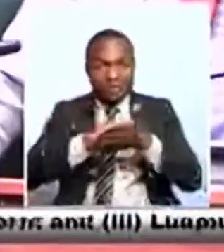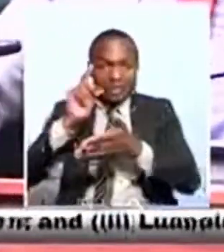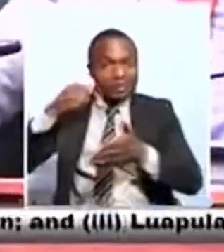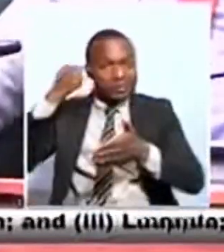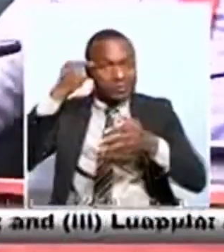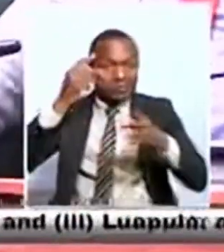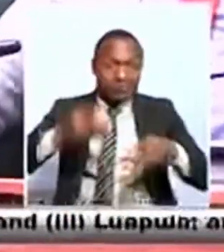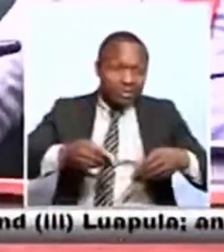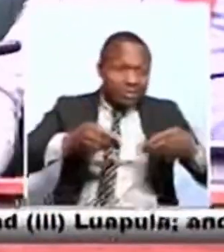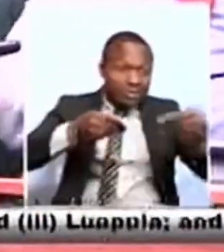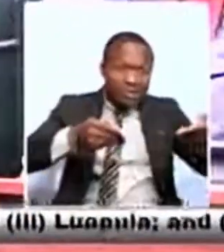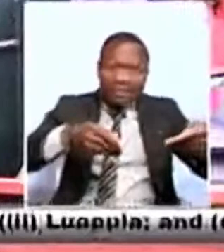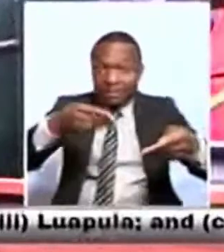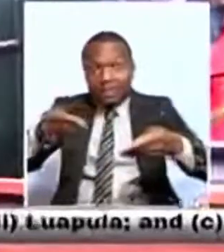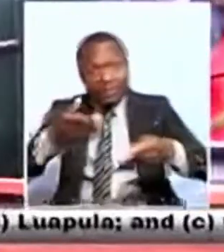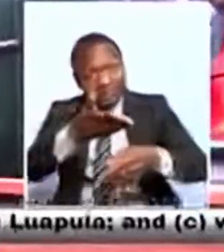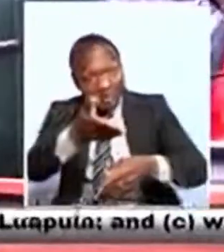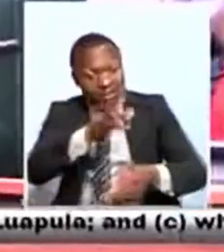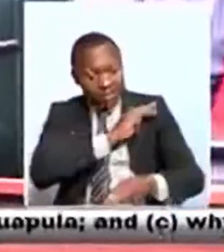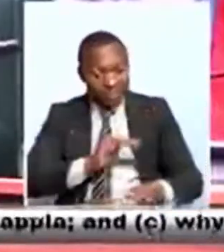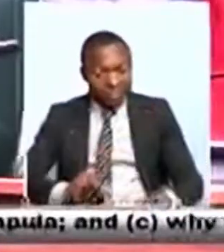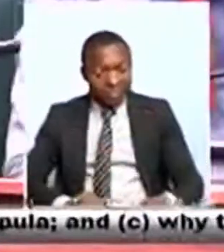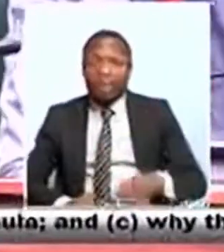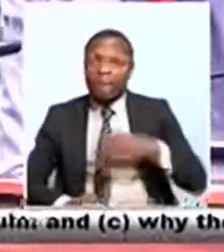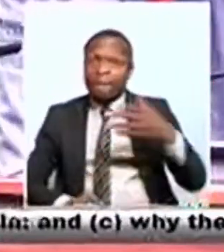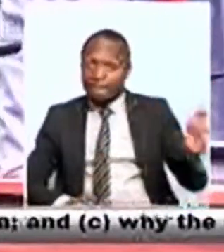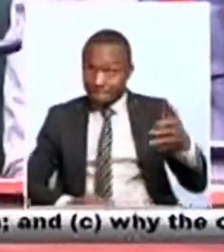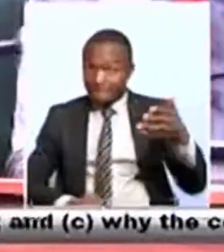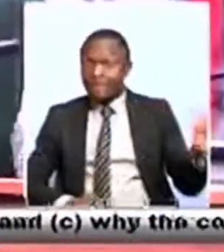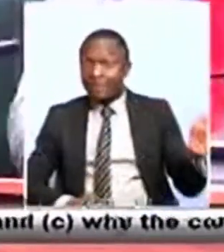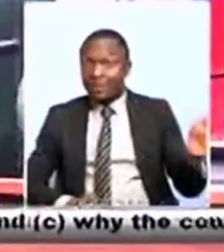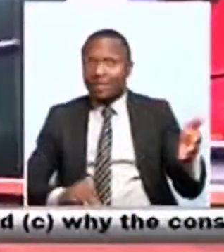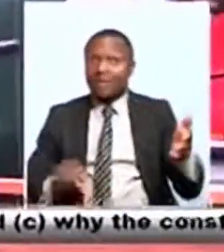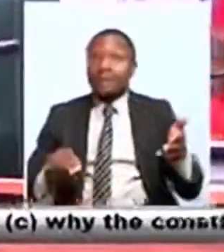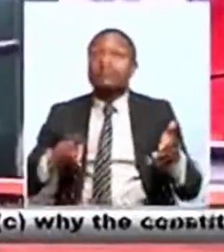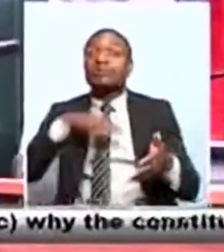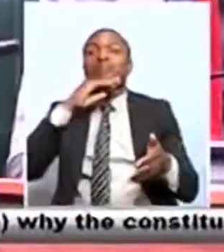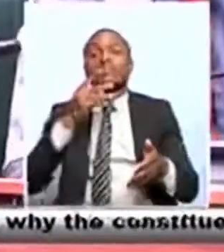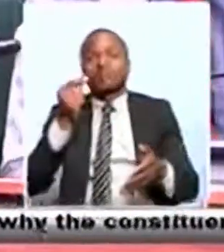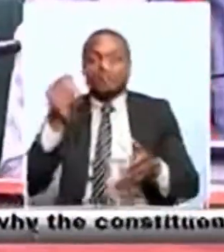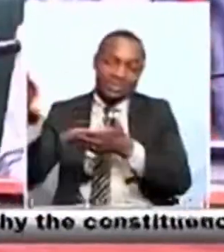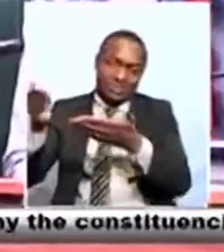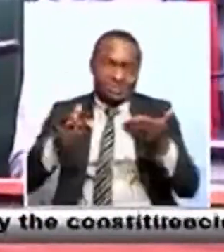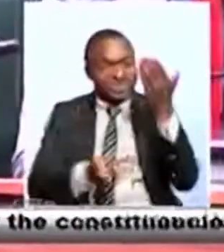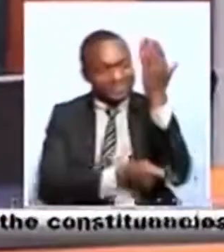these members on your left enough money for them to bring development. Thank you, Madam Speaker.